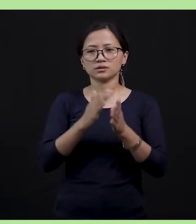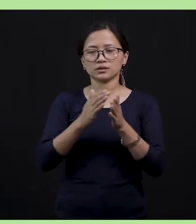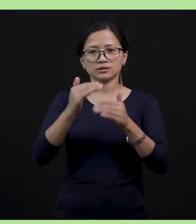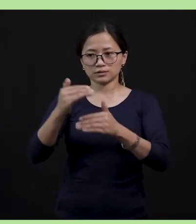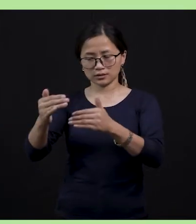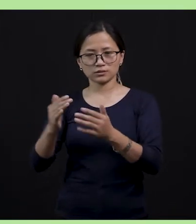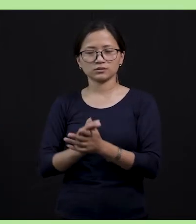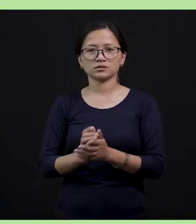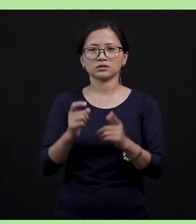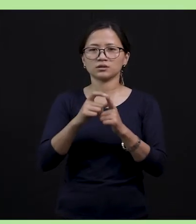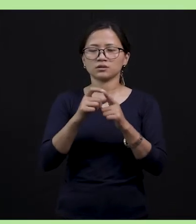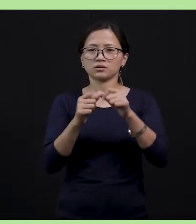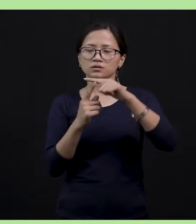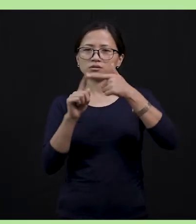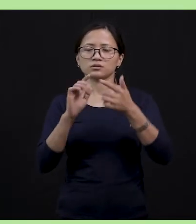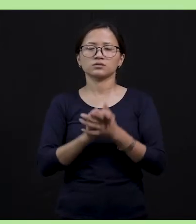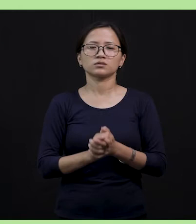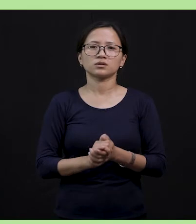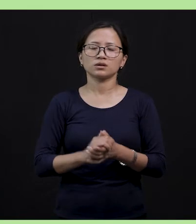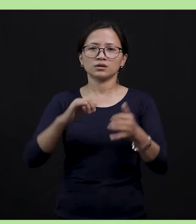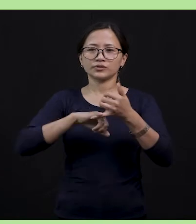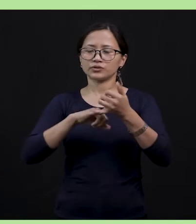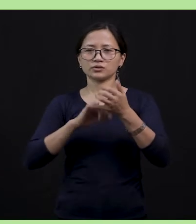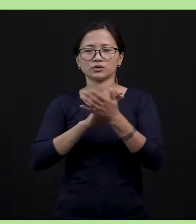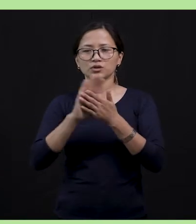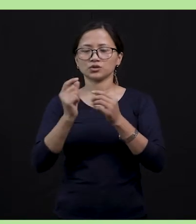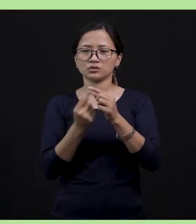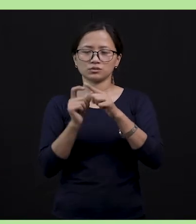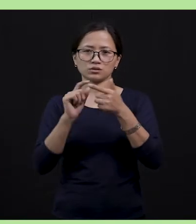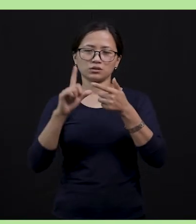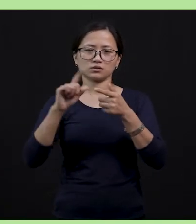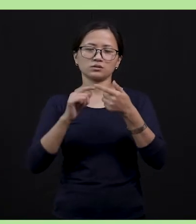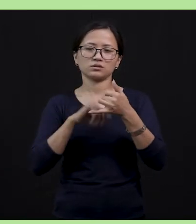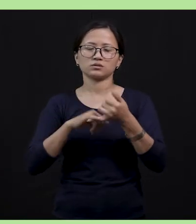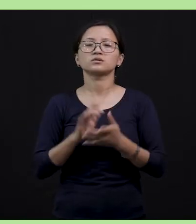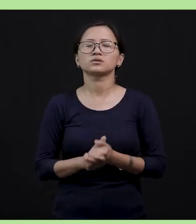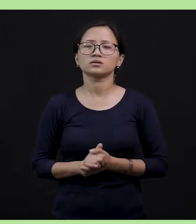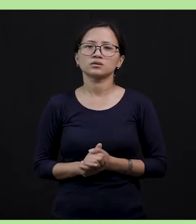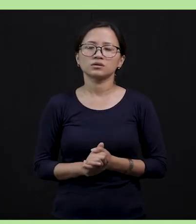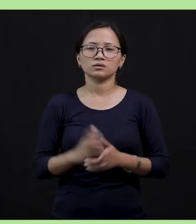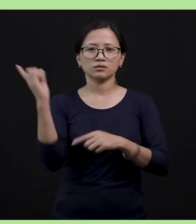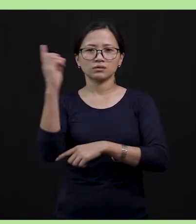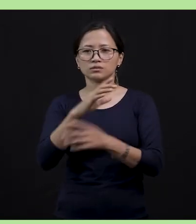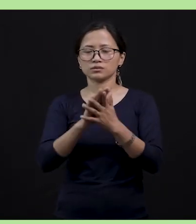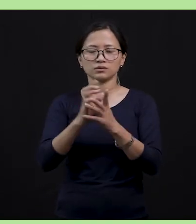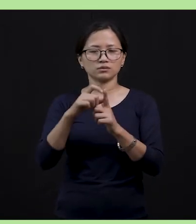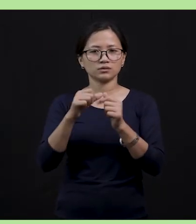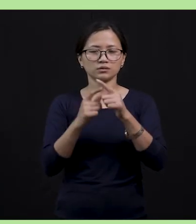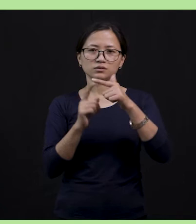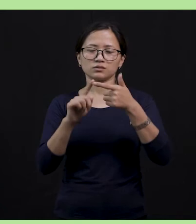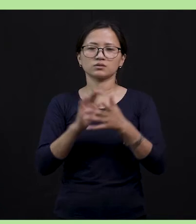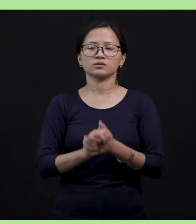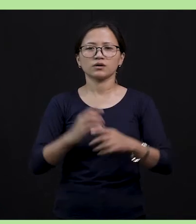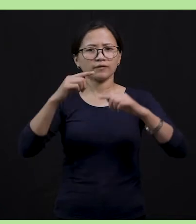settles the dates, which schedules the date of election, the